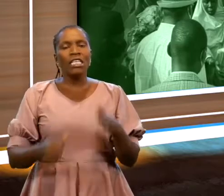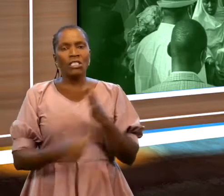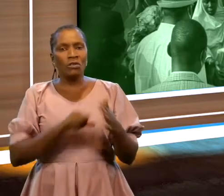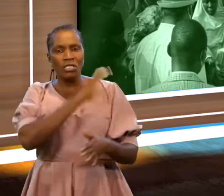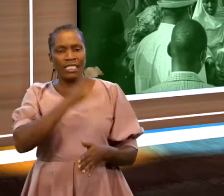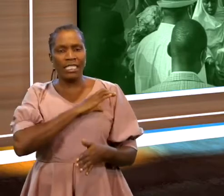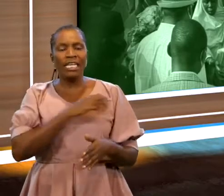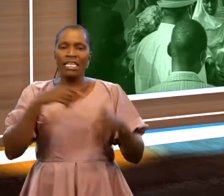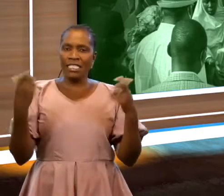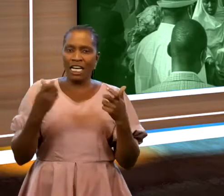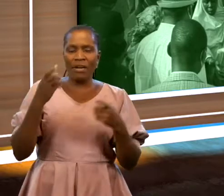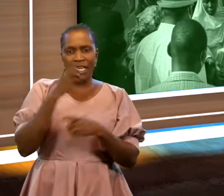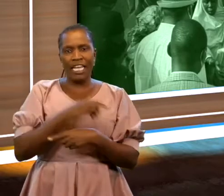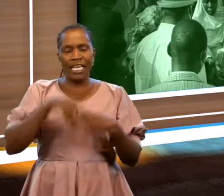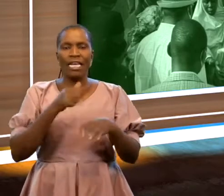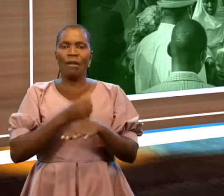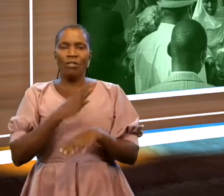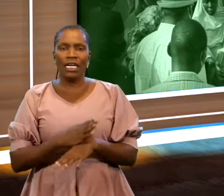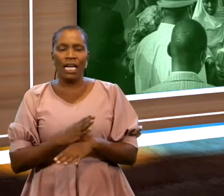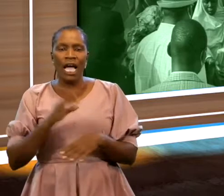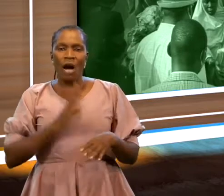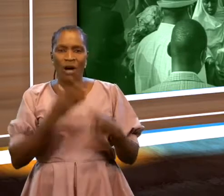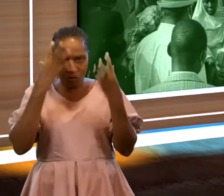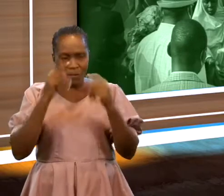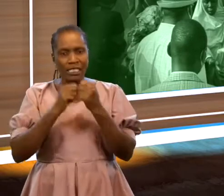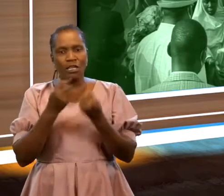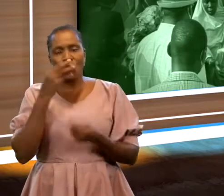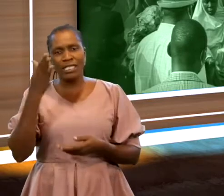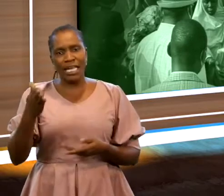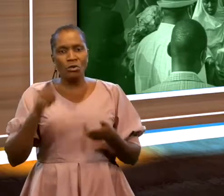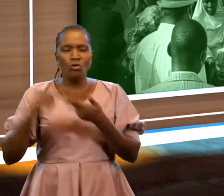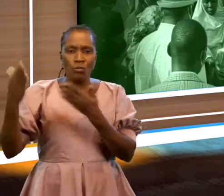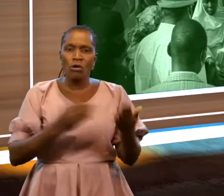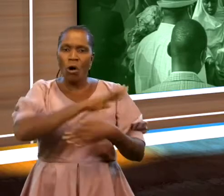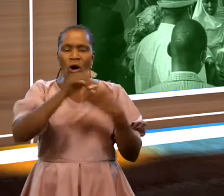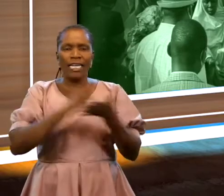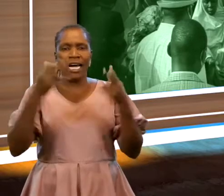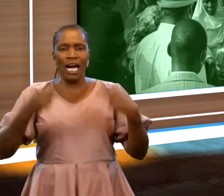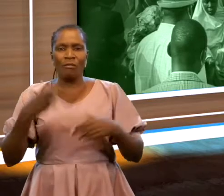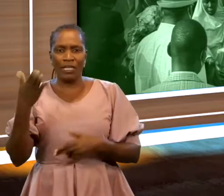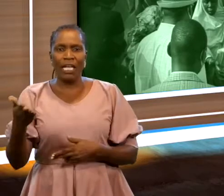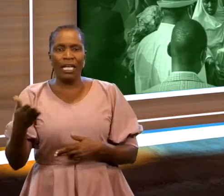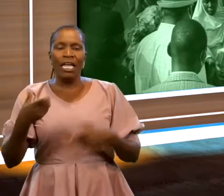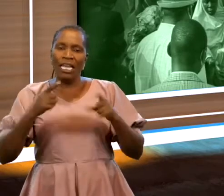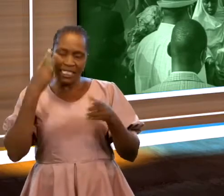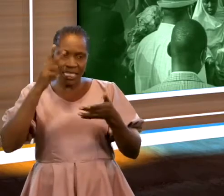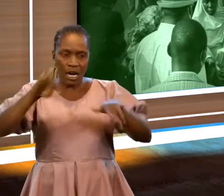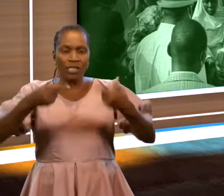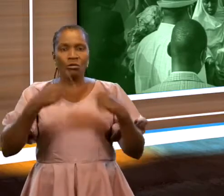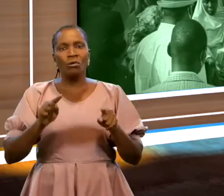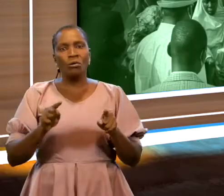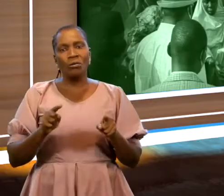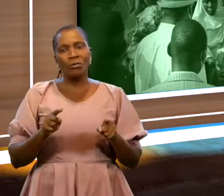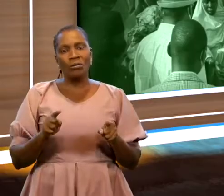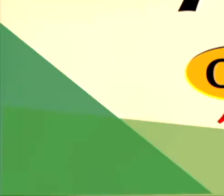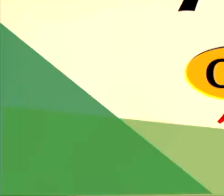Center marked the maiden edition of the day in Abuja, and our crew was there to bring us sights and sounds of the activities that took place. Let's see how